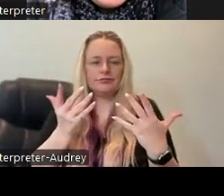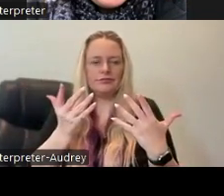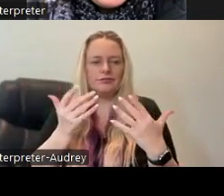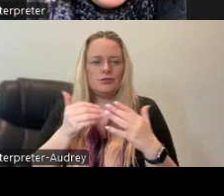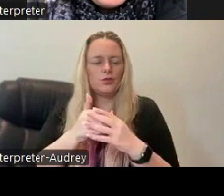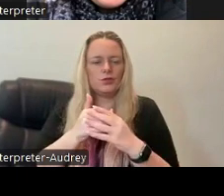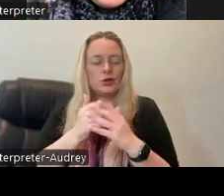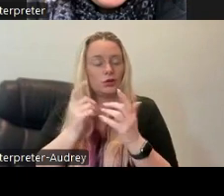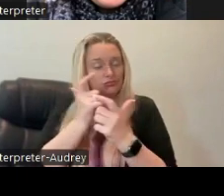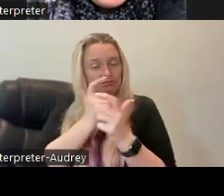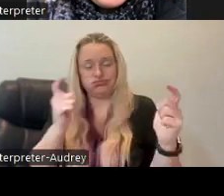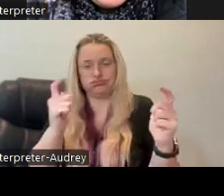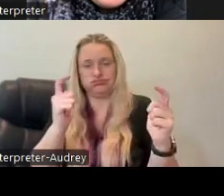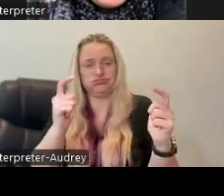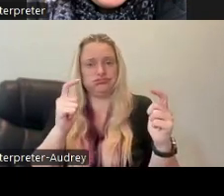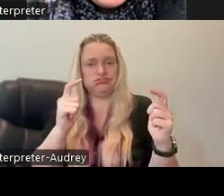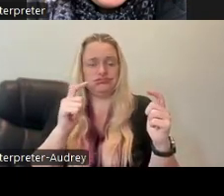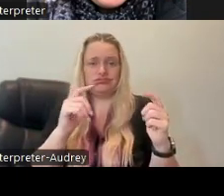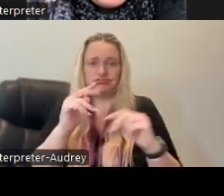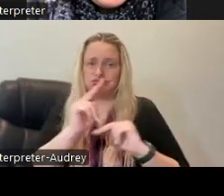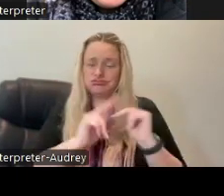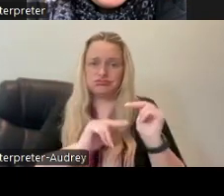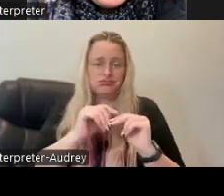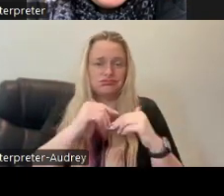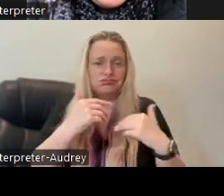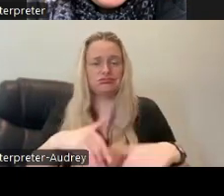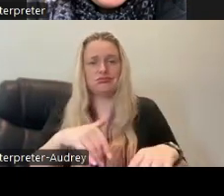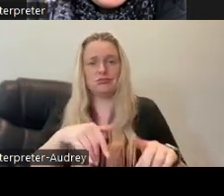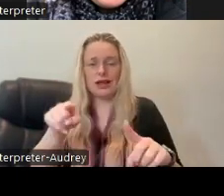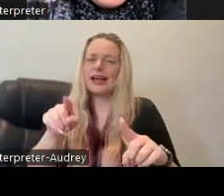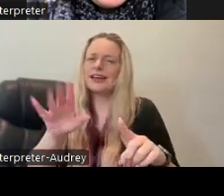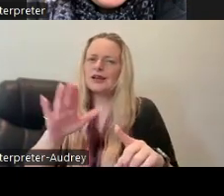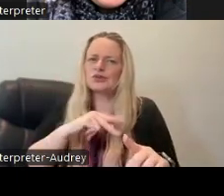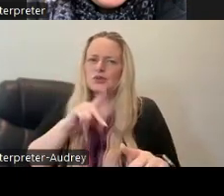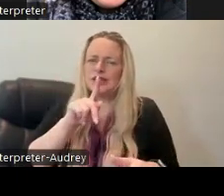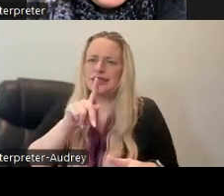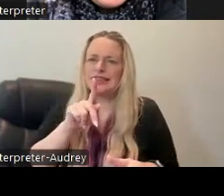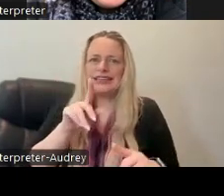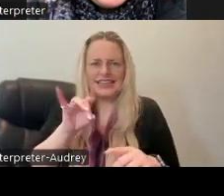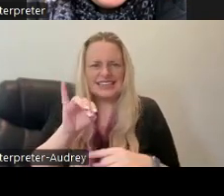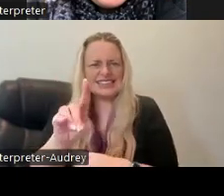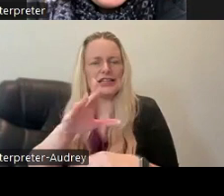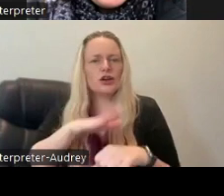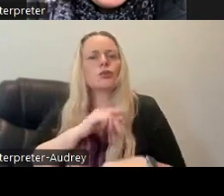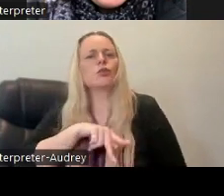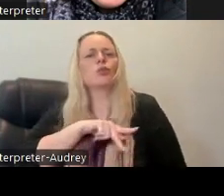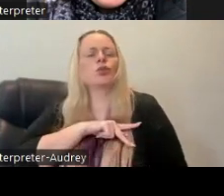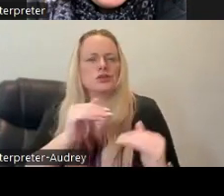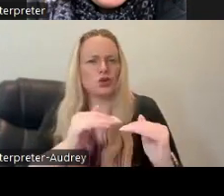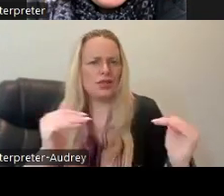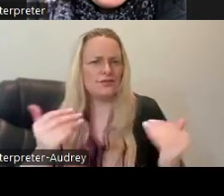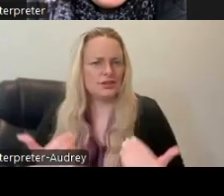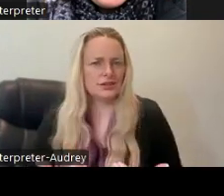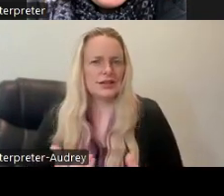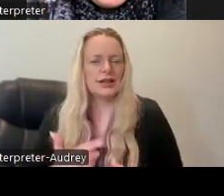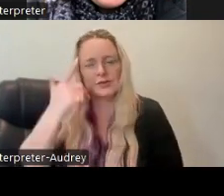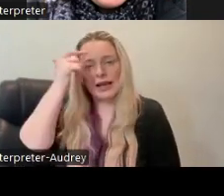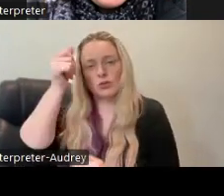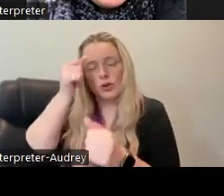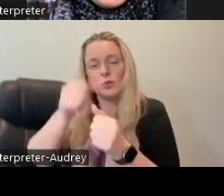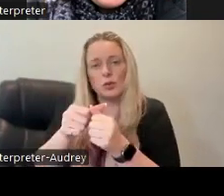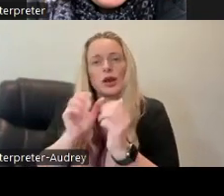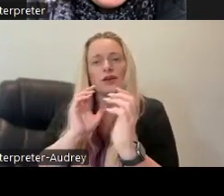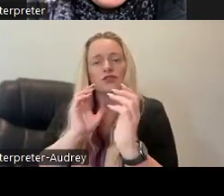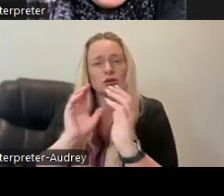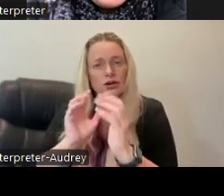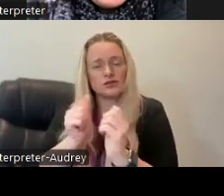reconstruction, and he did it on a personal level, because I remember having a conversation with him and